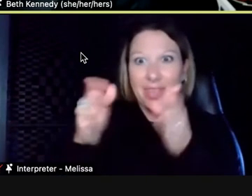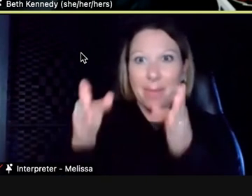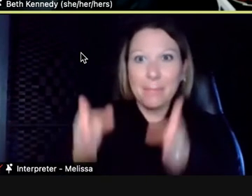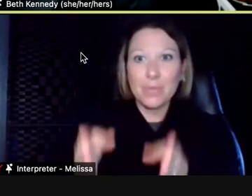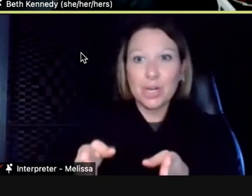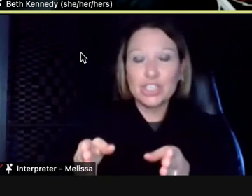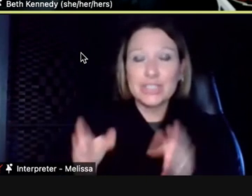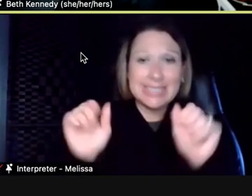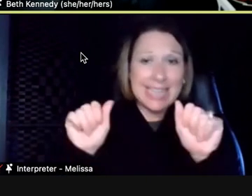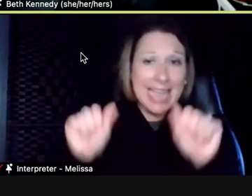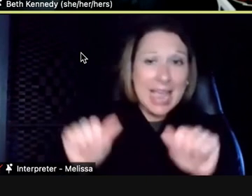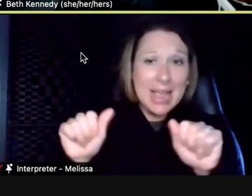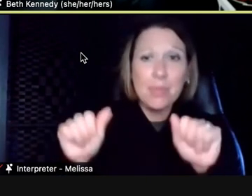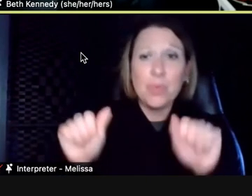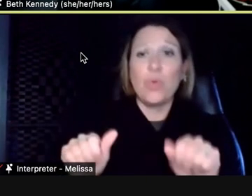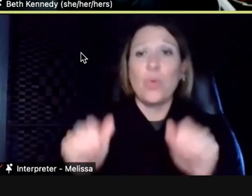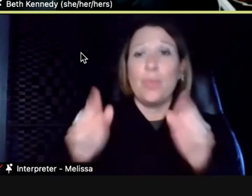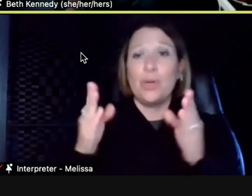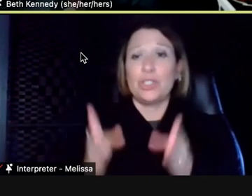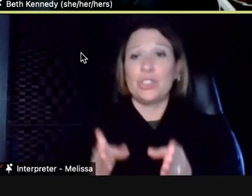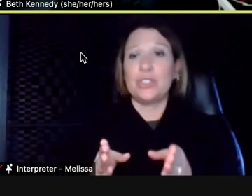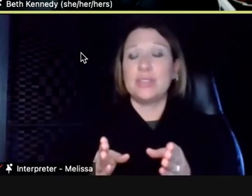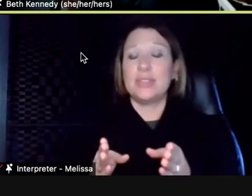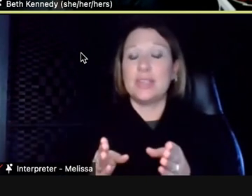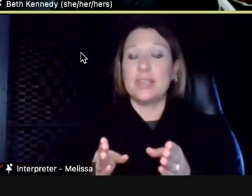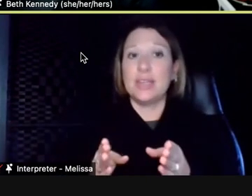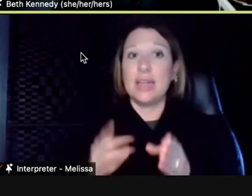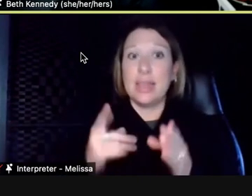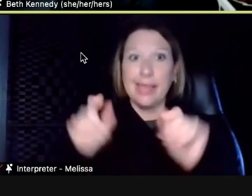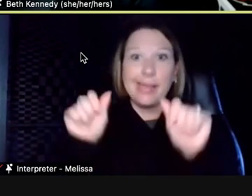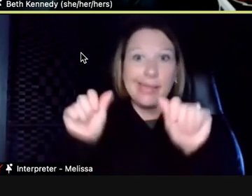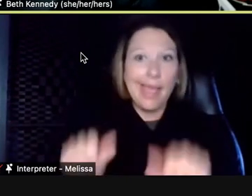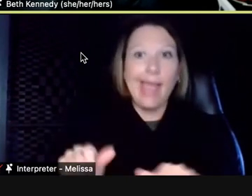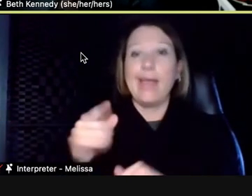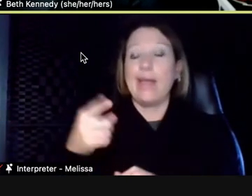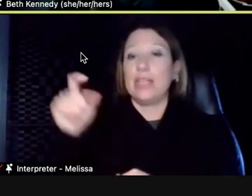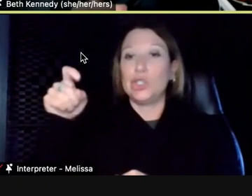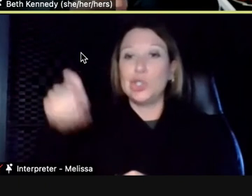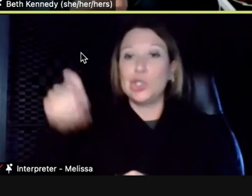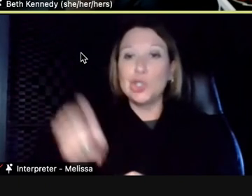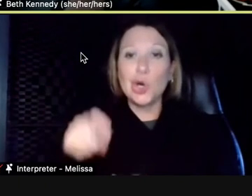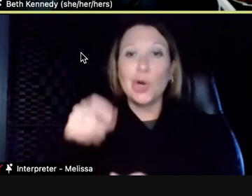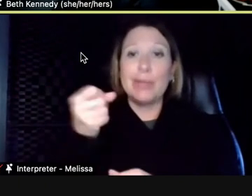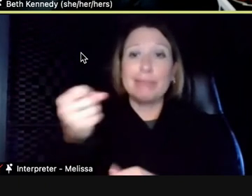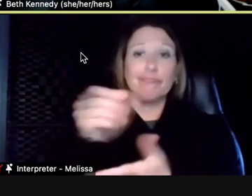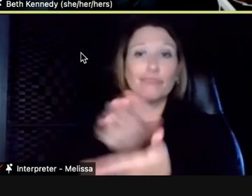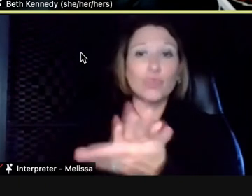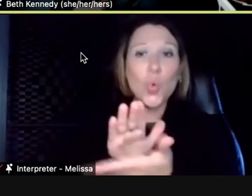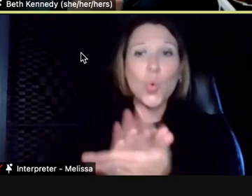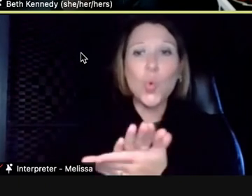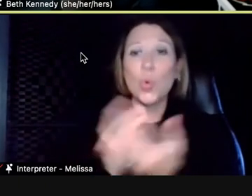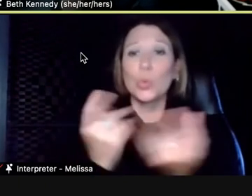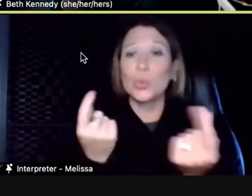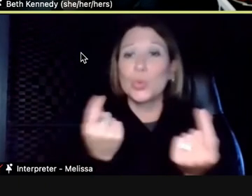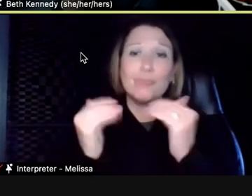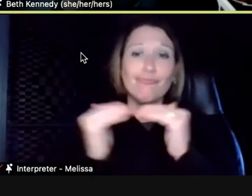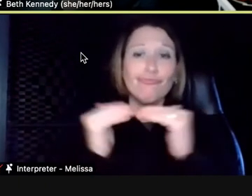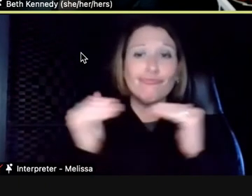is a capable person, that they can and should be in school doing what other kids are